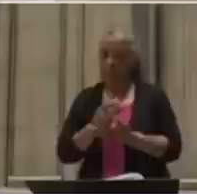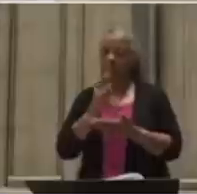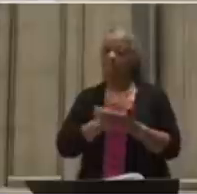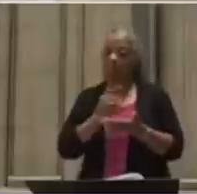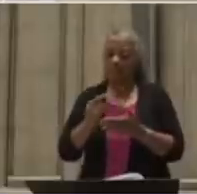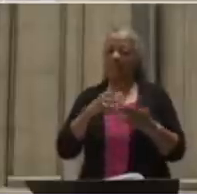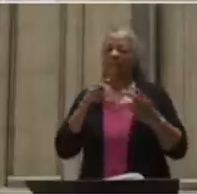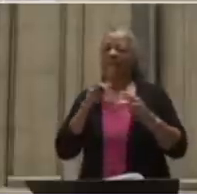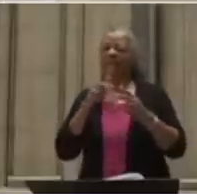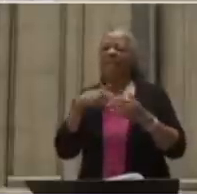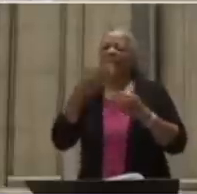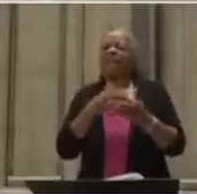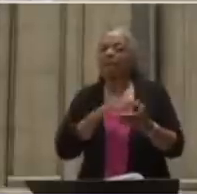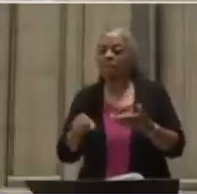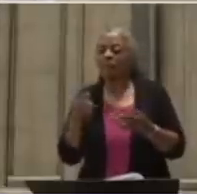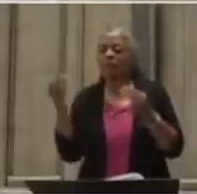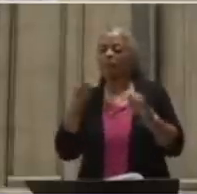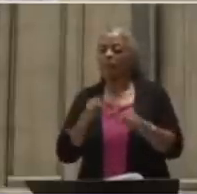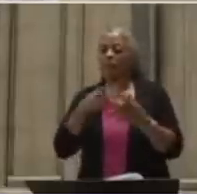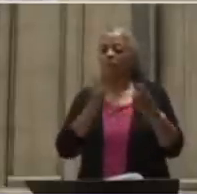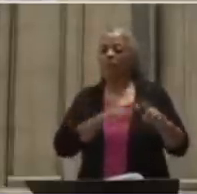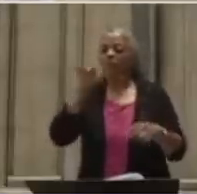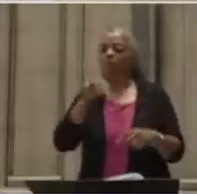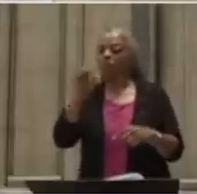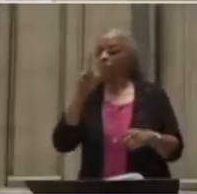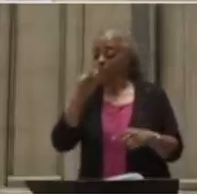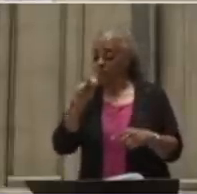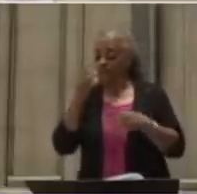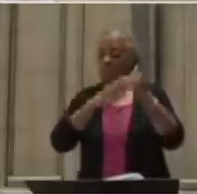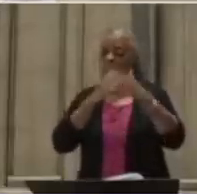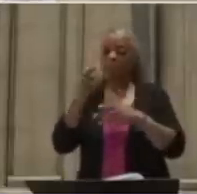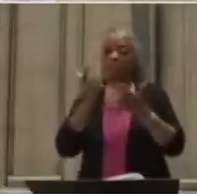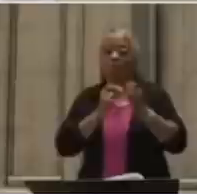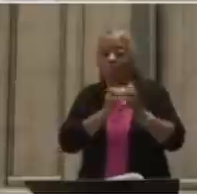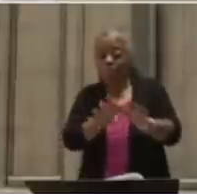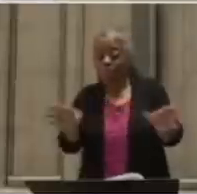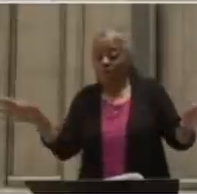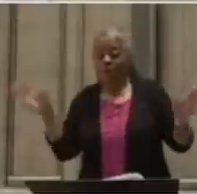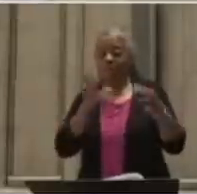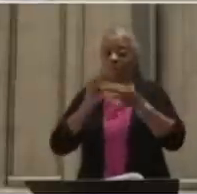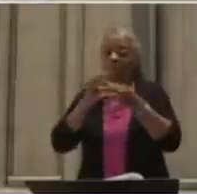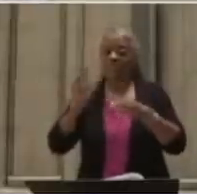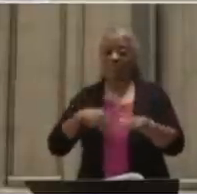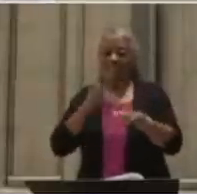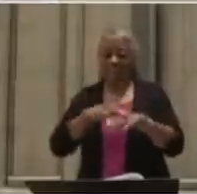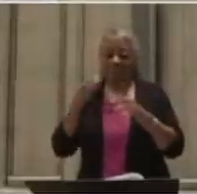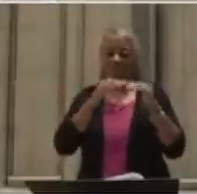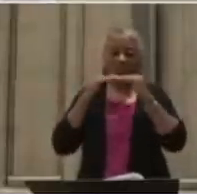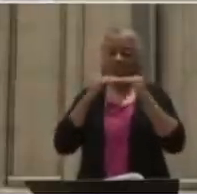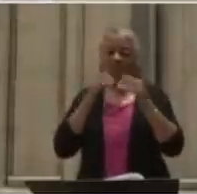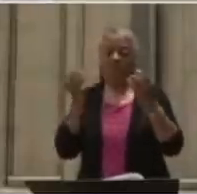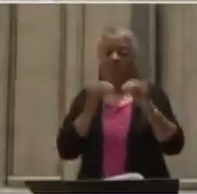week, look at me at the streams that are coming together on June 20th to build the broadest coalition of national justice organizations and state